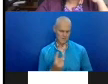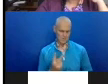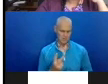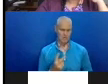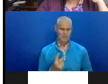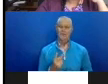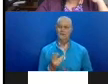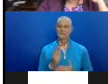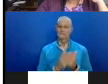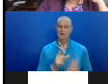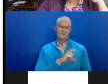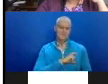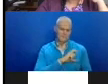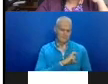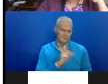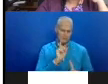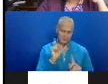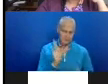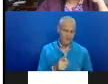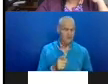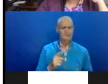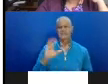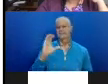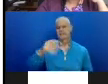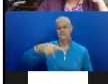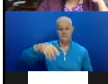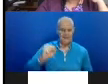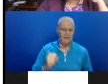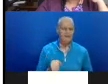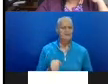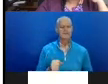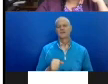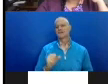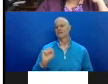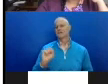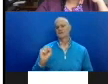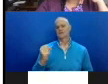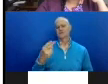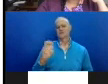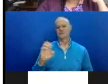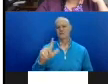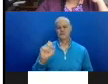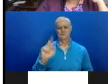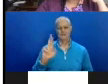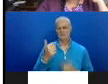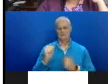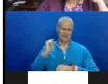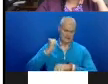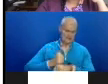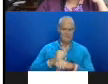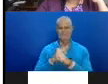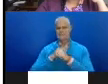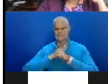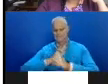police response, child protection response, and shelters trying to set up safety for the individuals